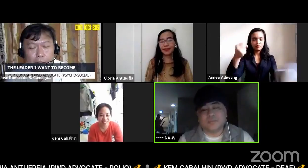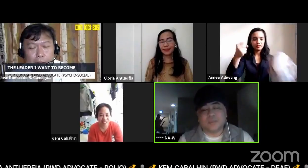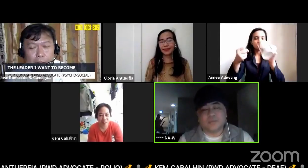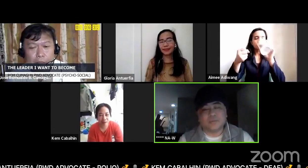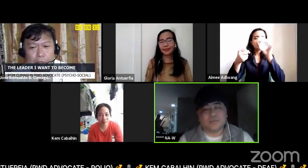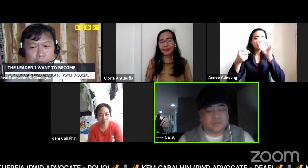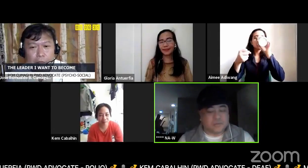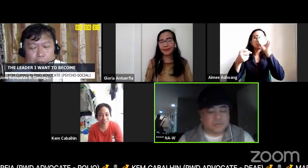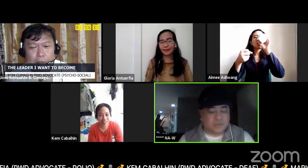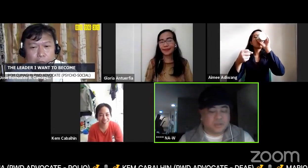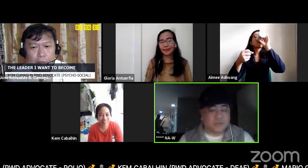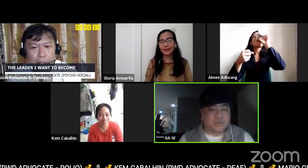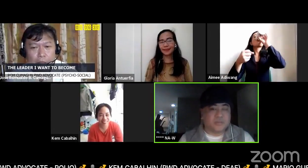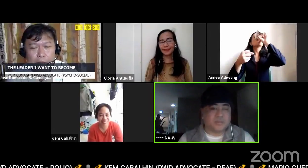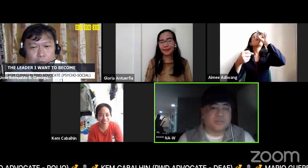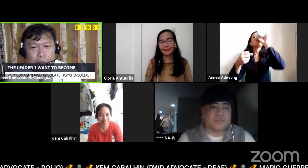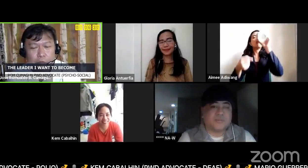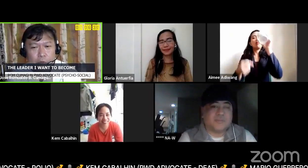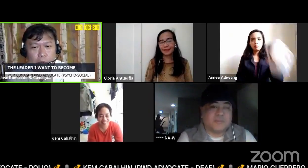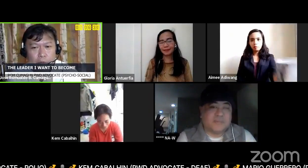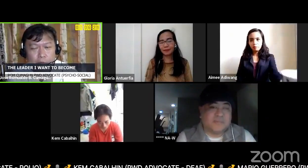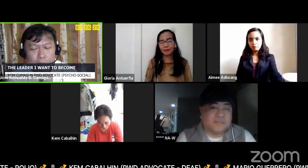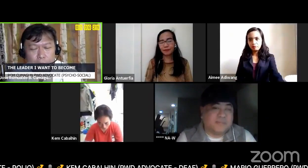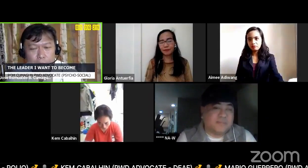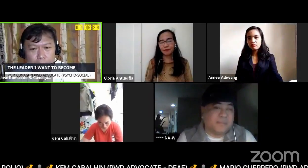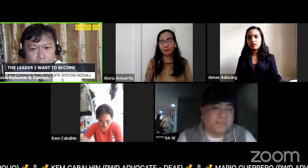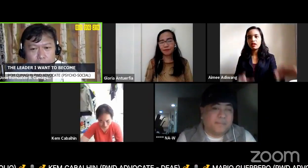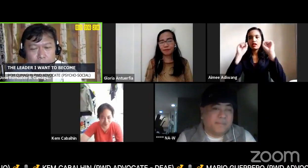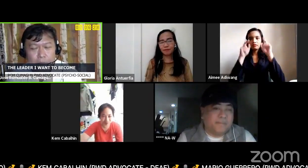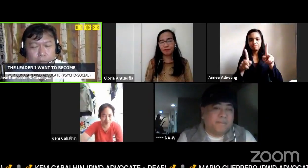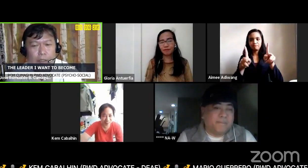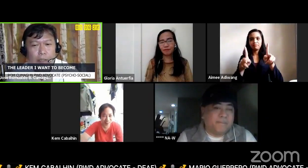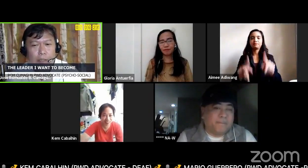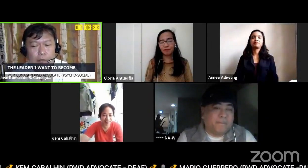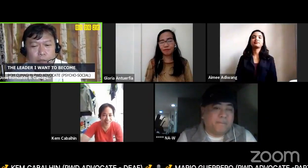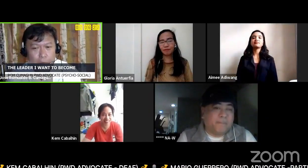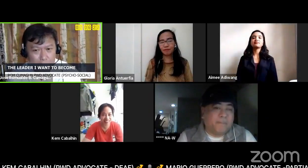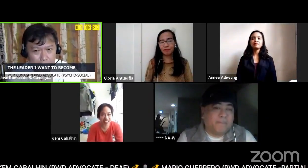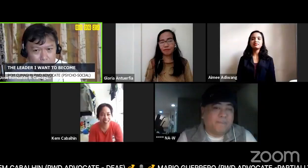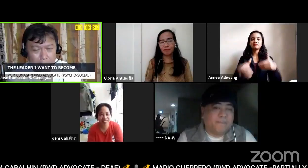di ba? Pero In fact, Mario, yun yung